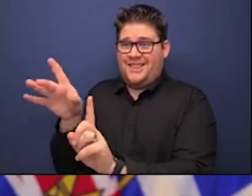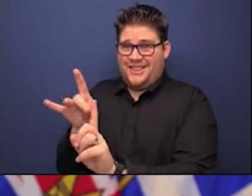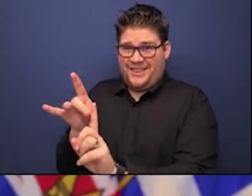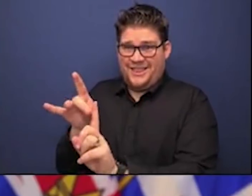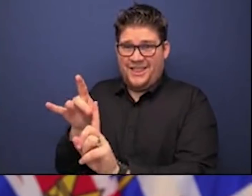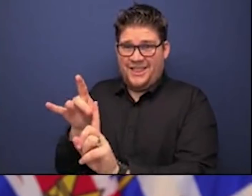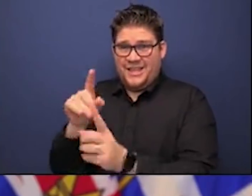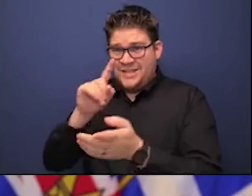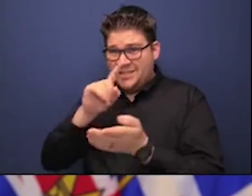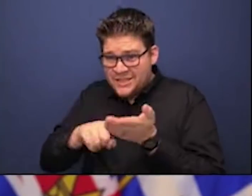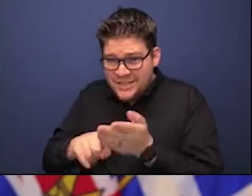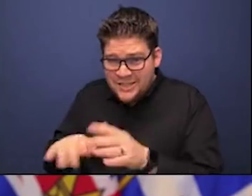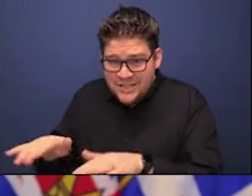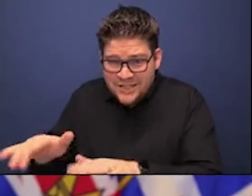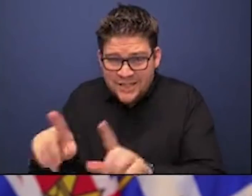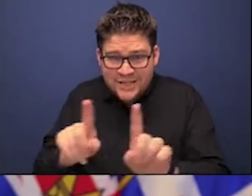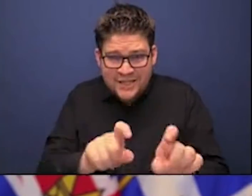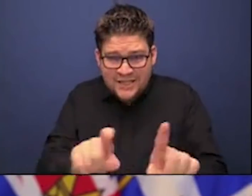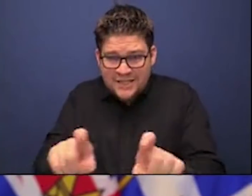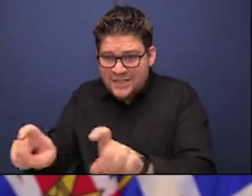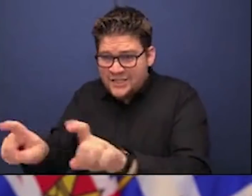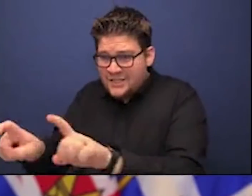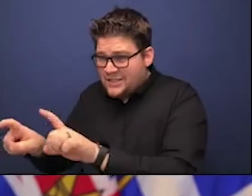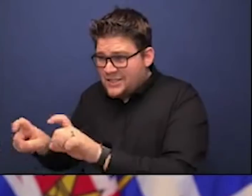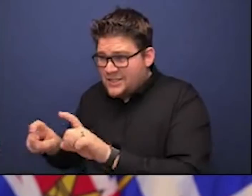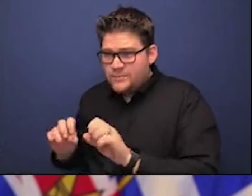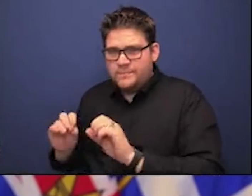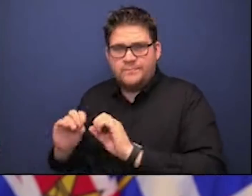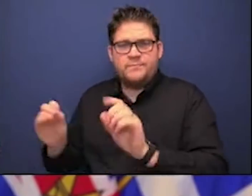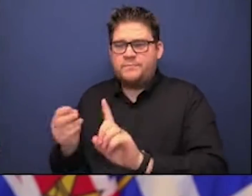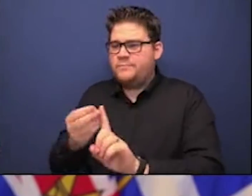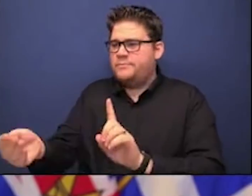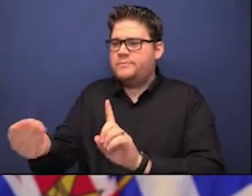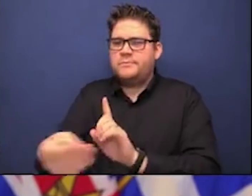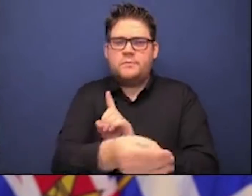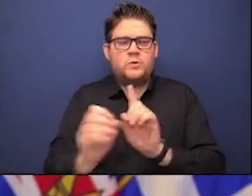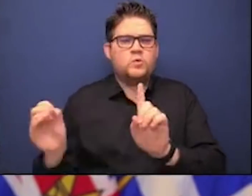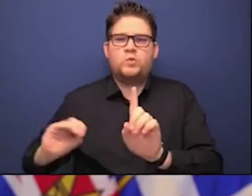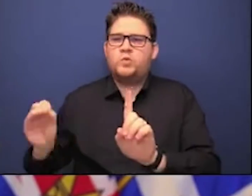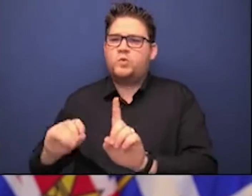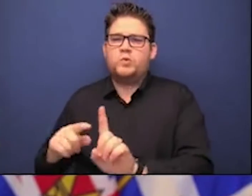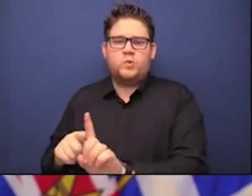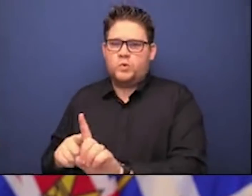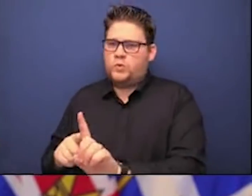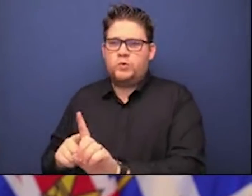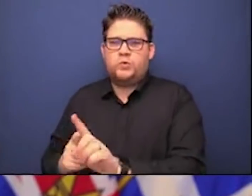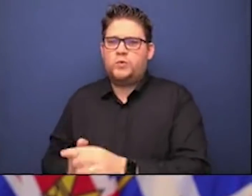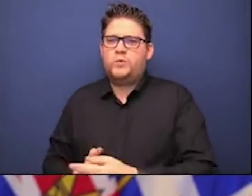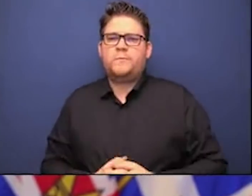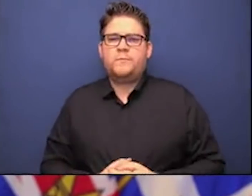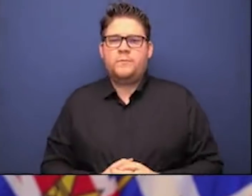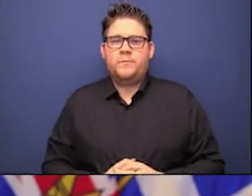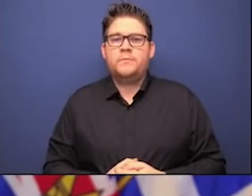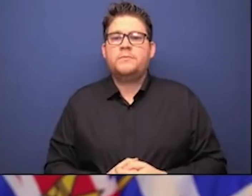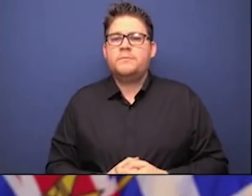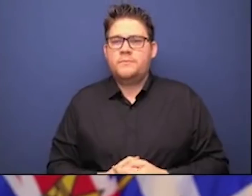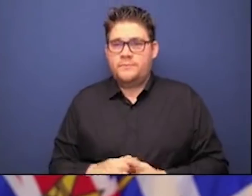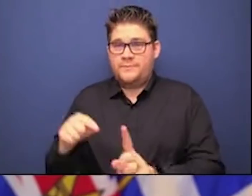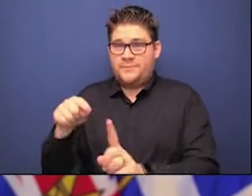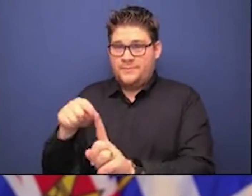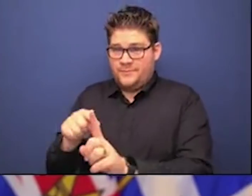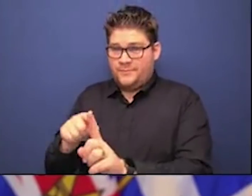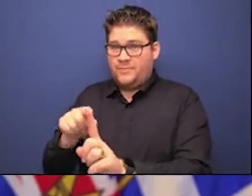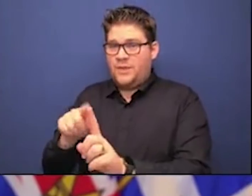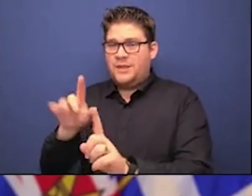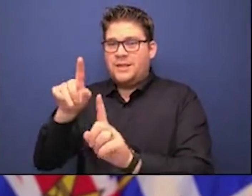that cohort were tested, and none of them tested positive. I will say we did both the rapid tests and the PCR